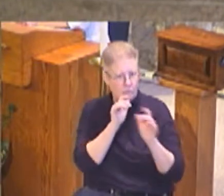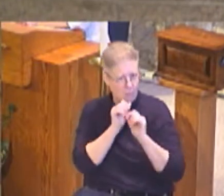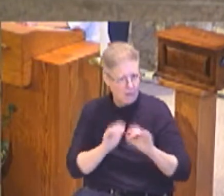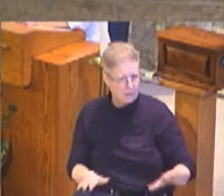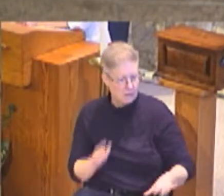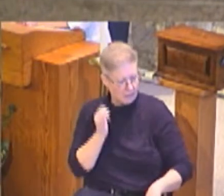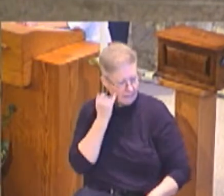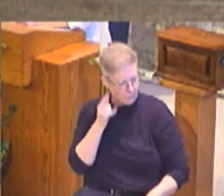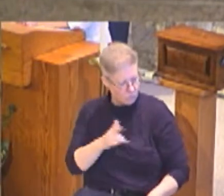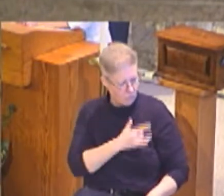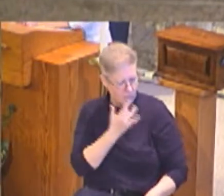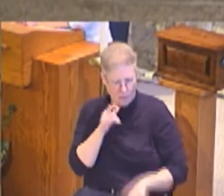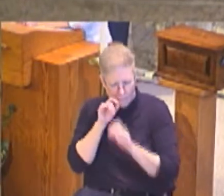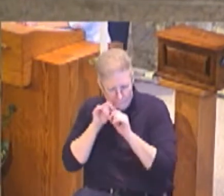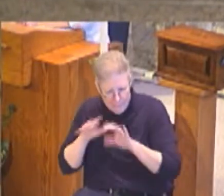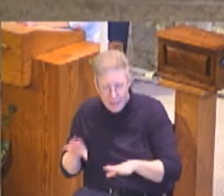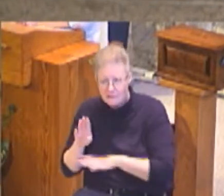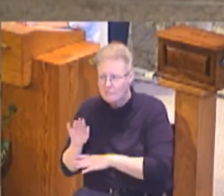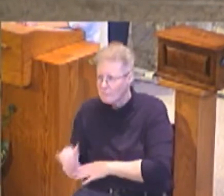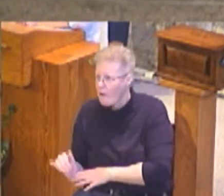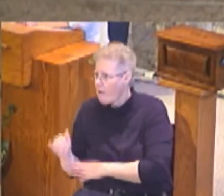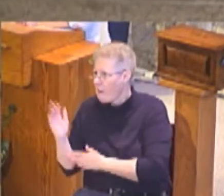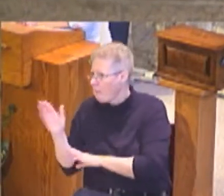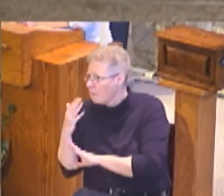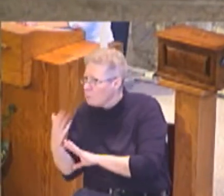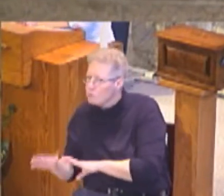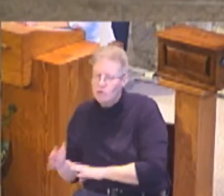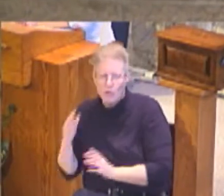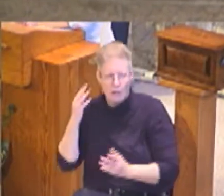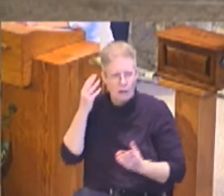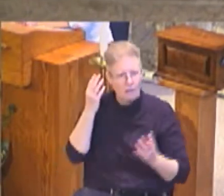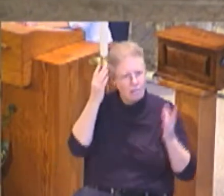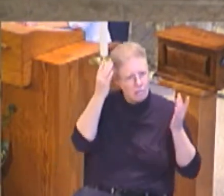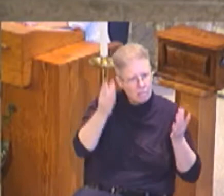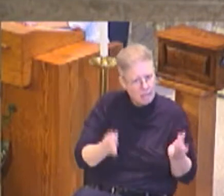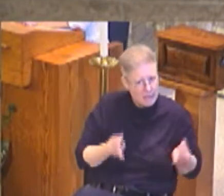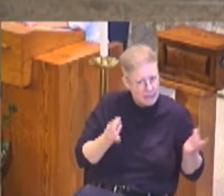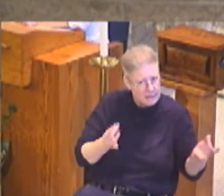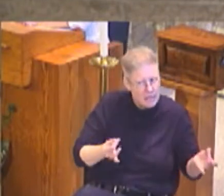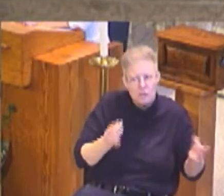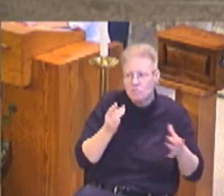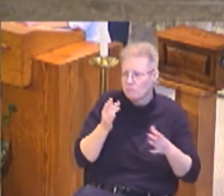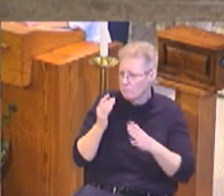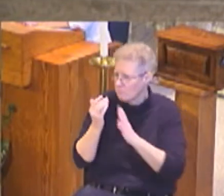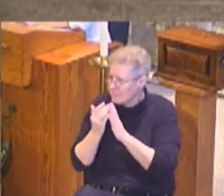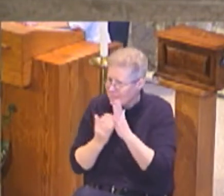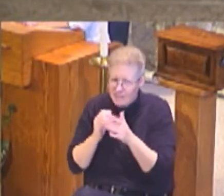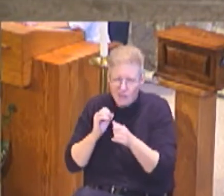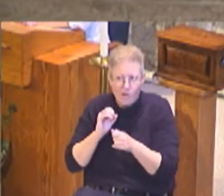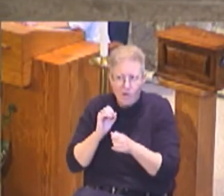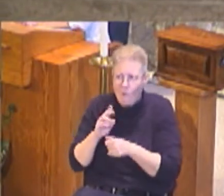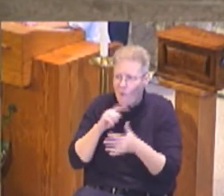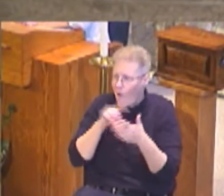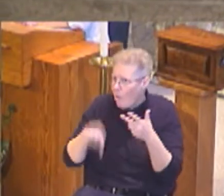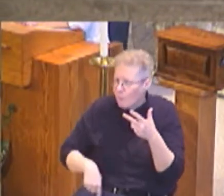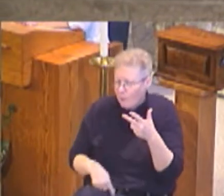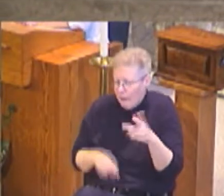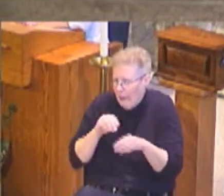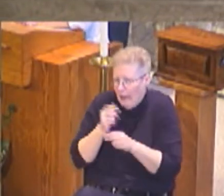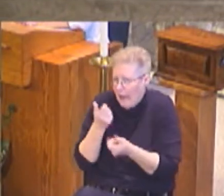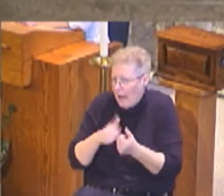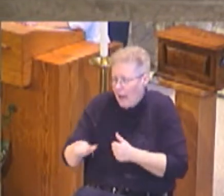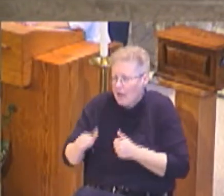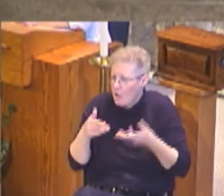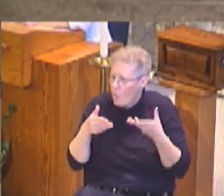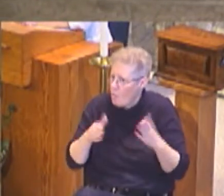blessed by the music, the meditation, the lesson, or all of them in any way, we invite you to give